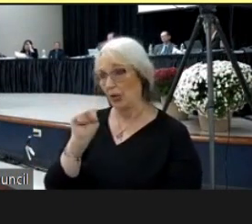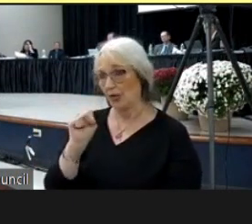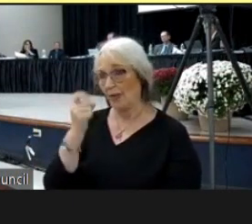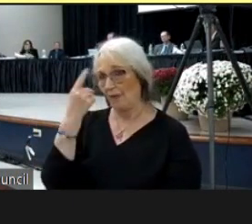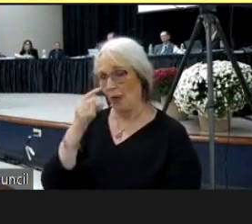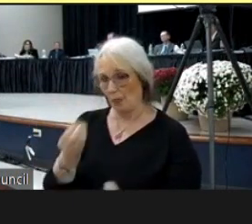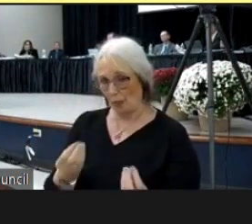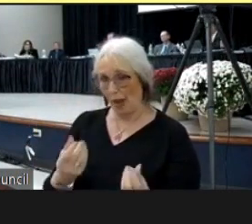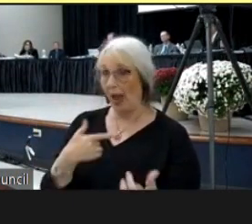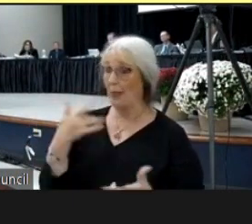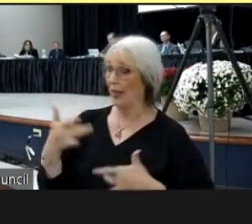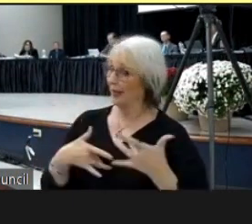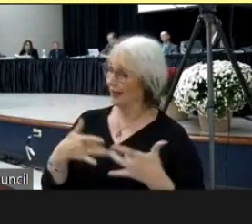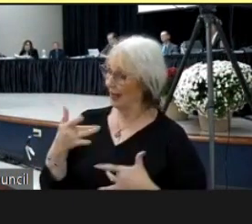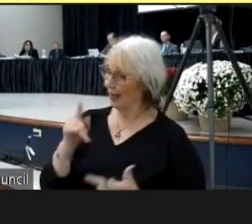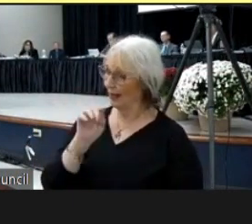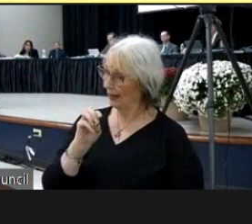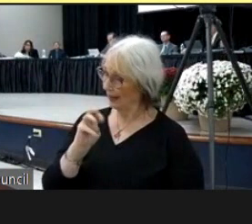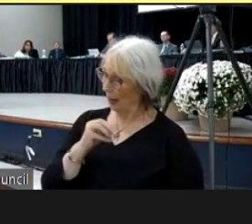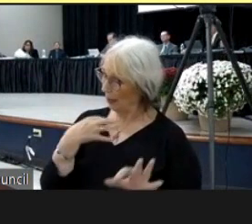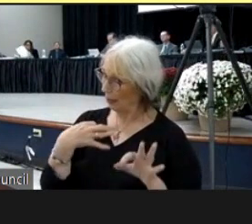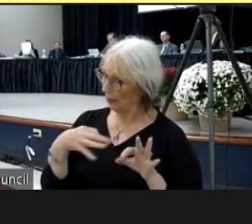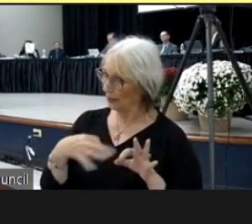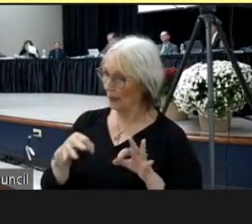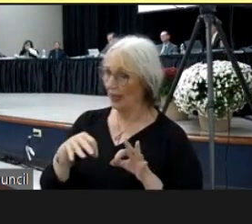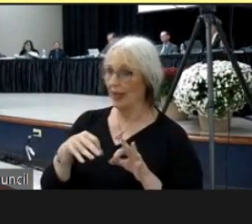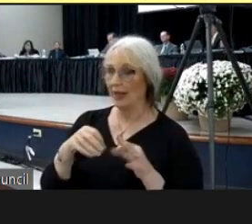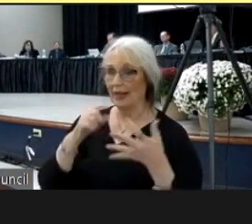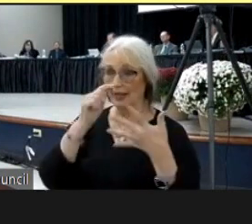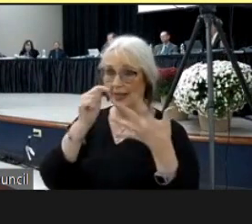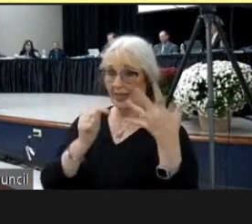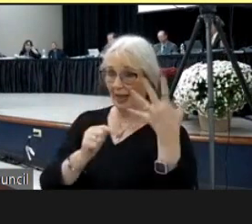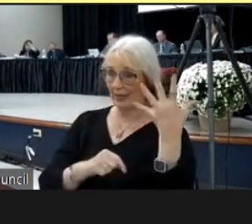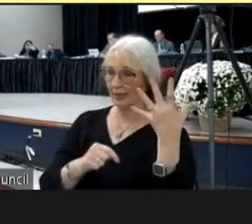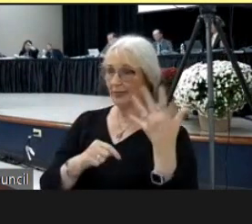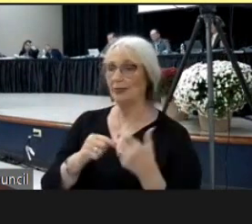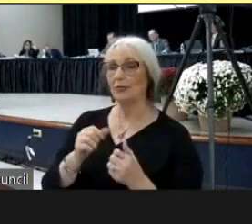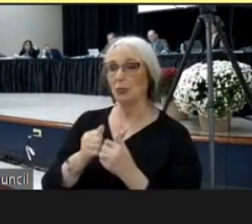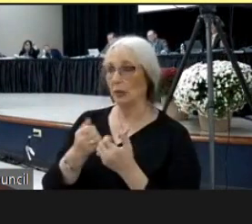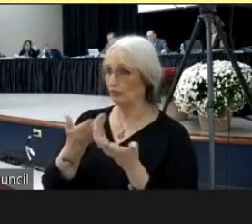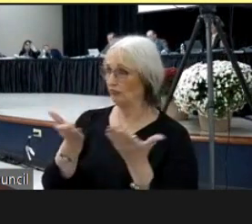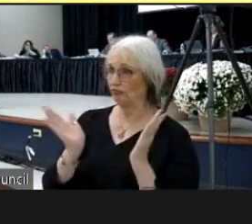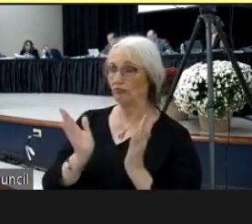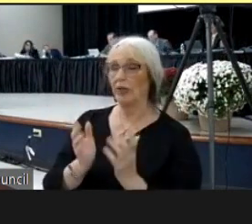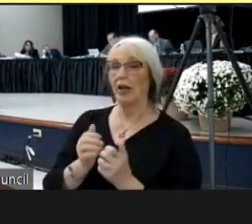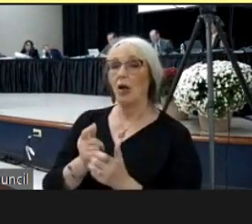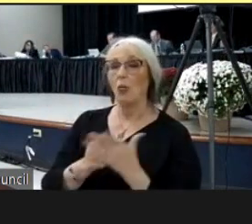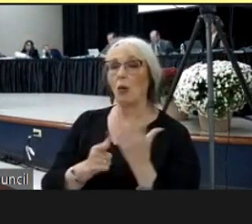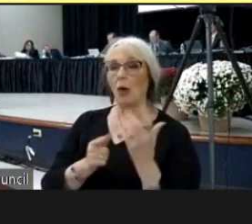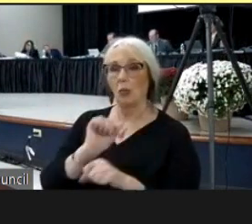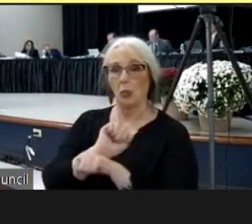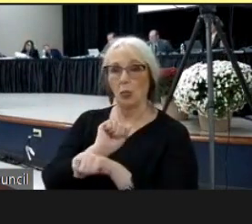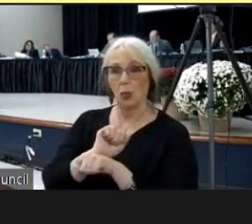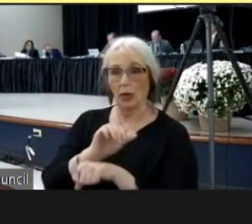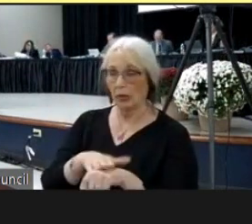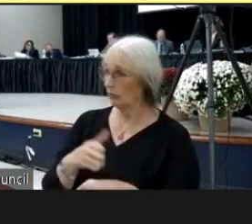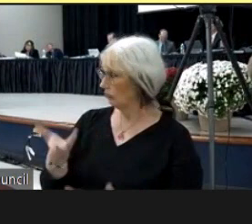I'm excited for Tom to share the details with the council and public about what he's been working on.